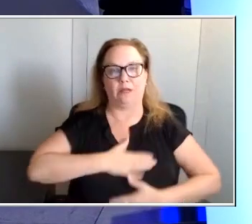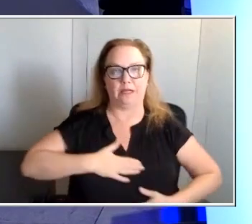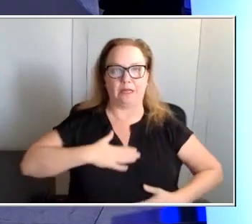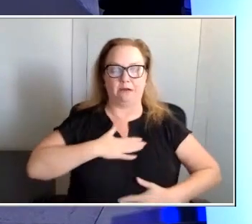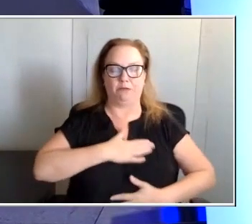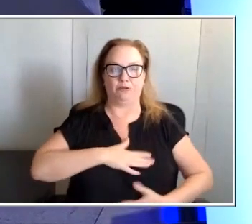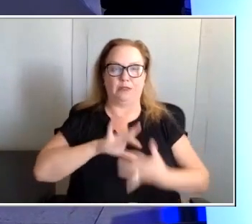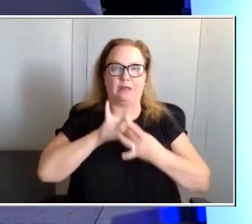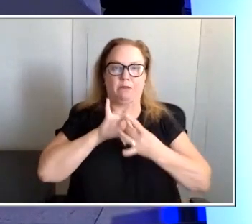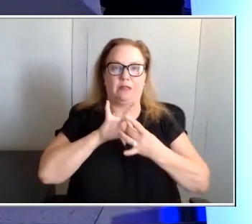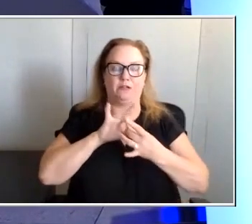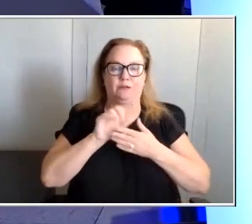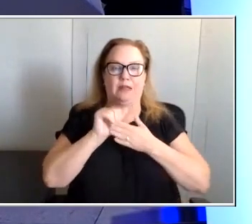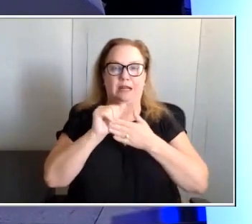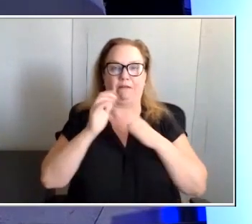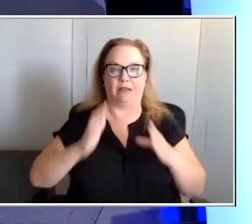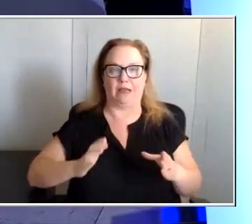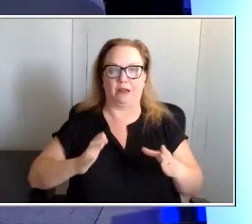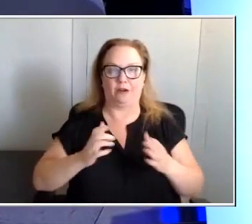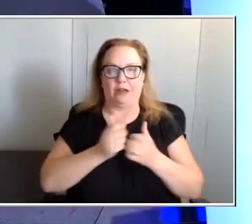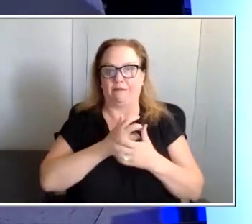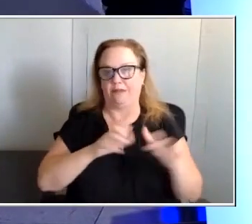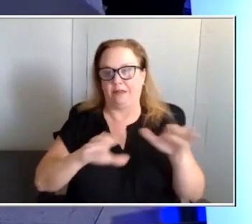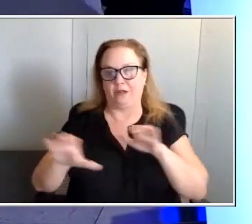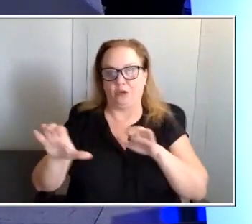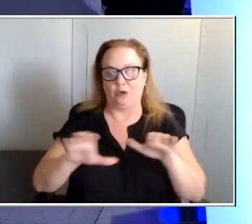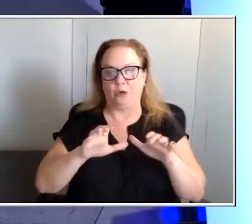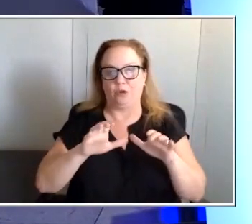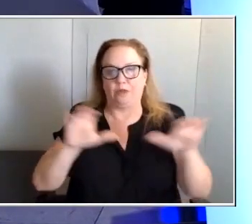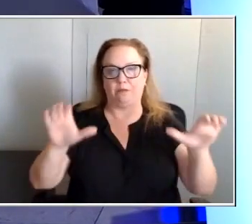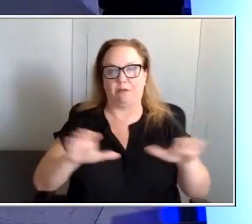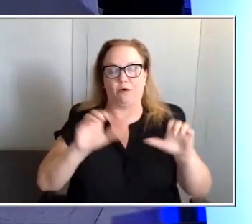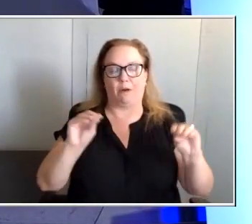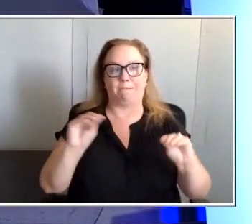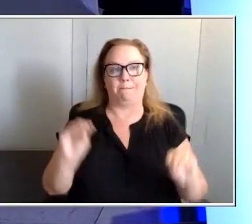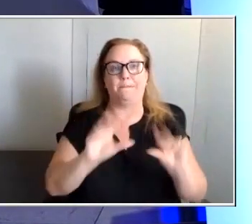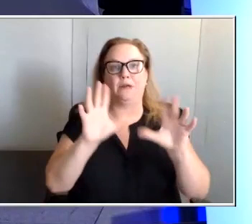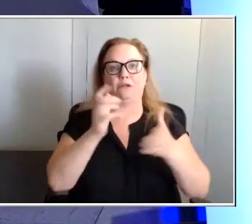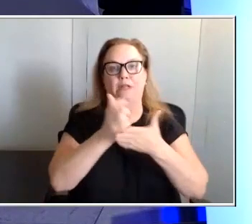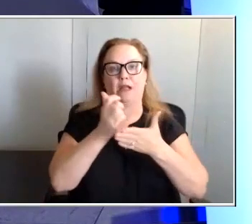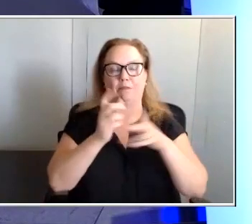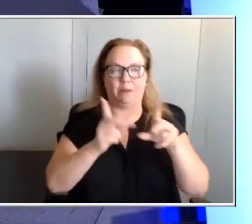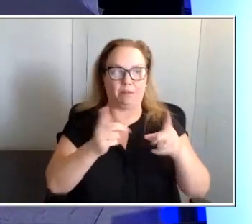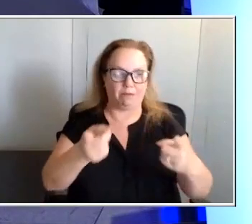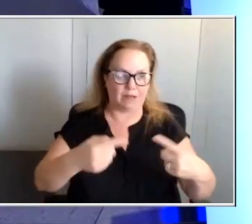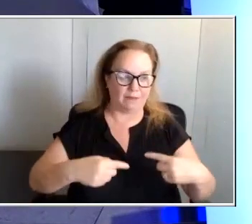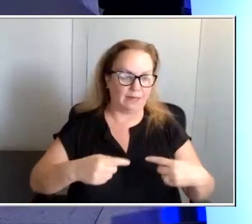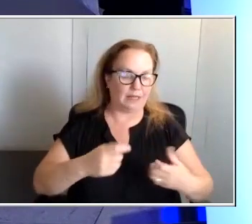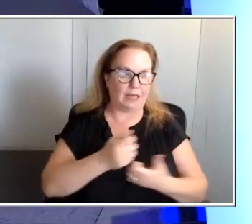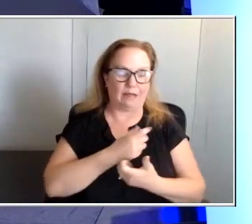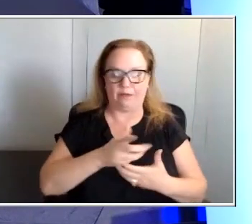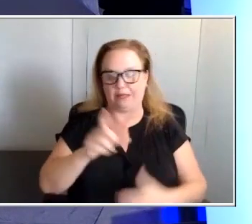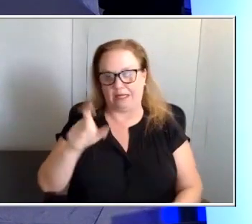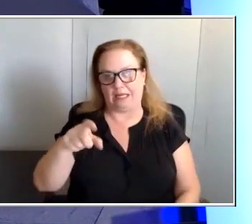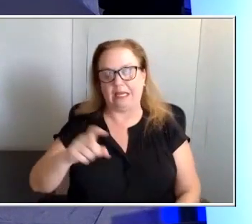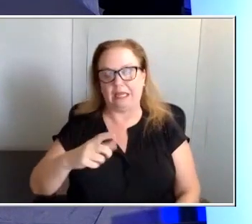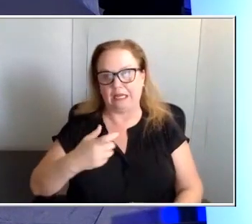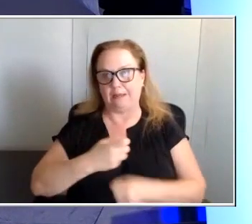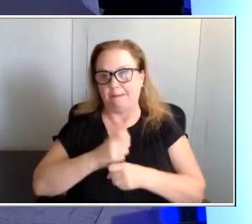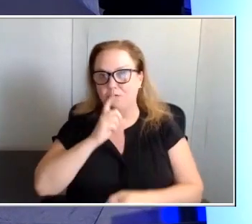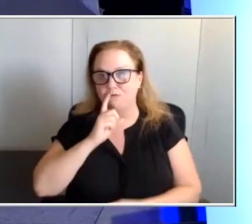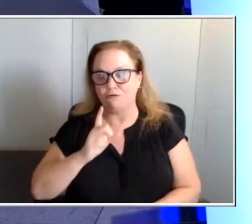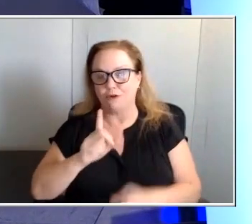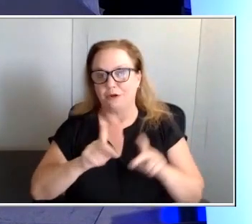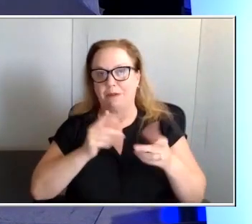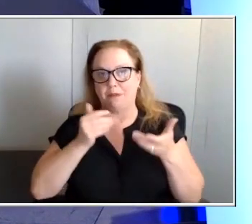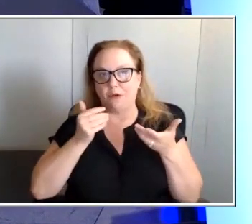with that navigator. And what these guys do is they perform miracles to help get people in, get seen, get all the care organized, and make sure that people move through